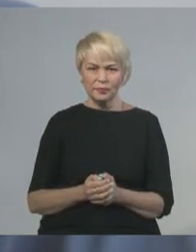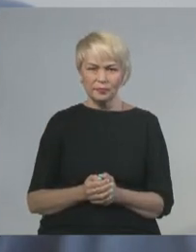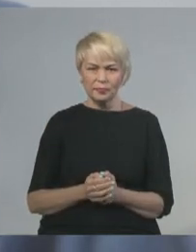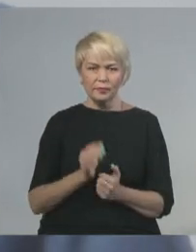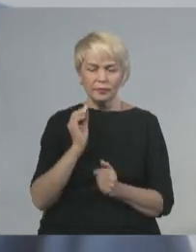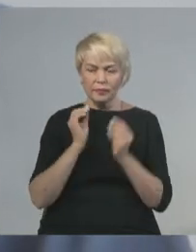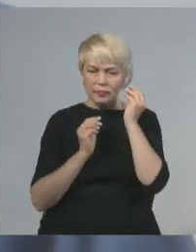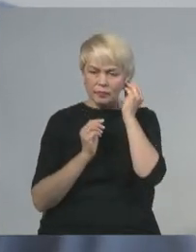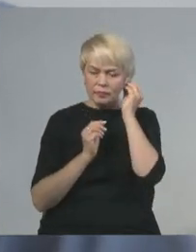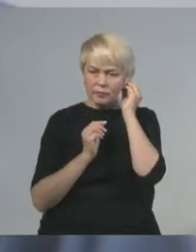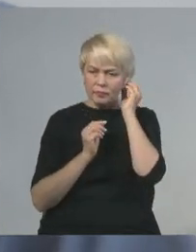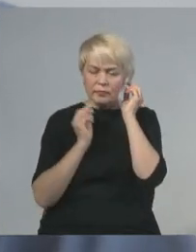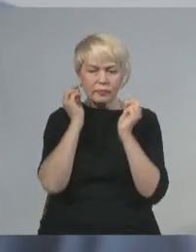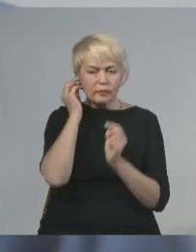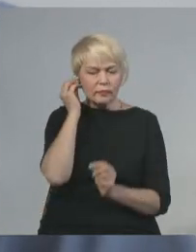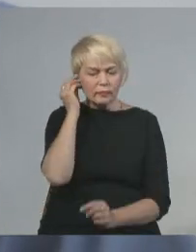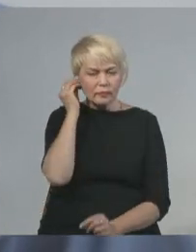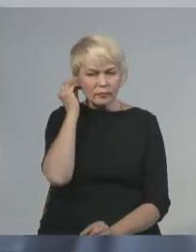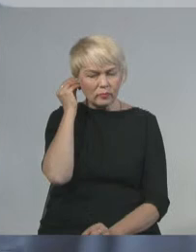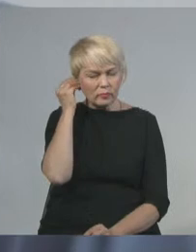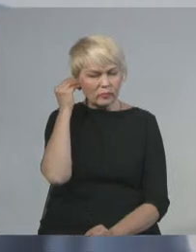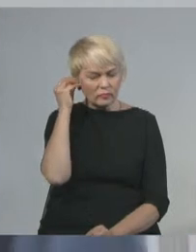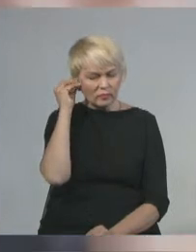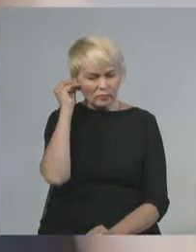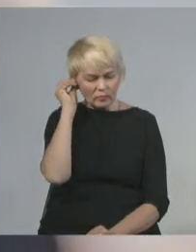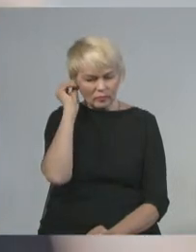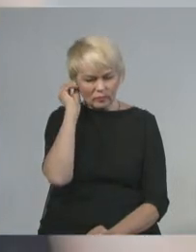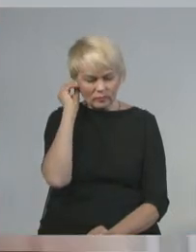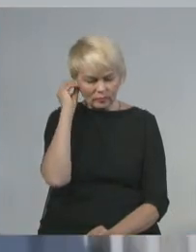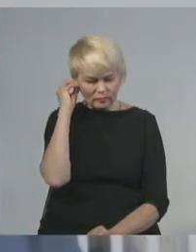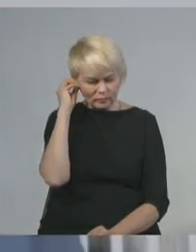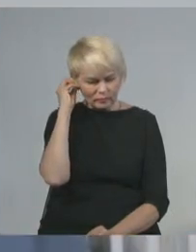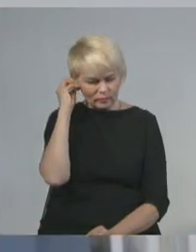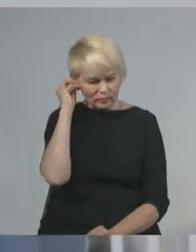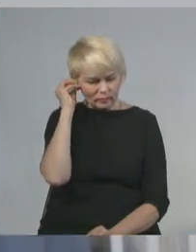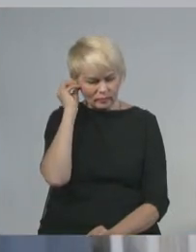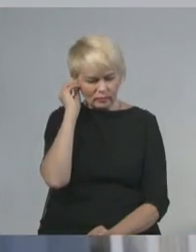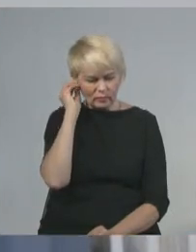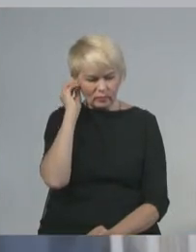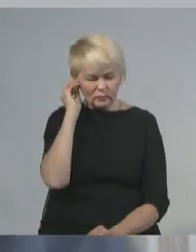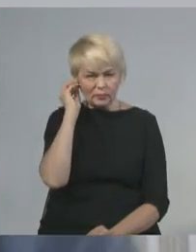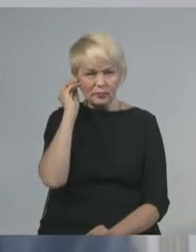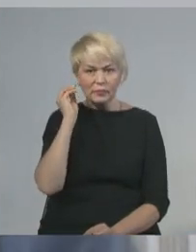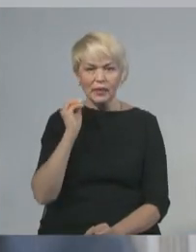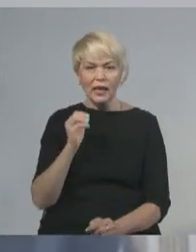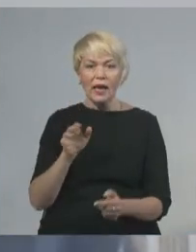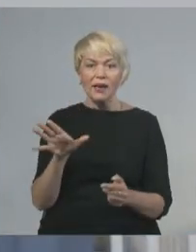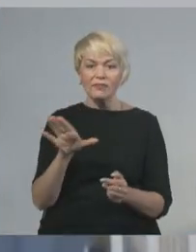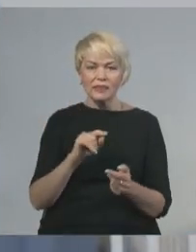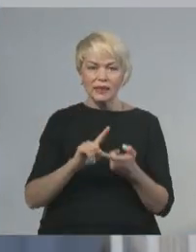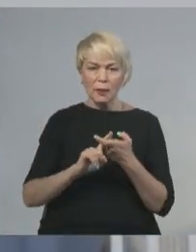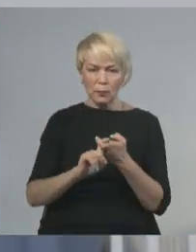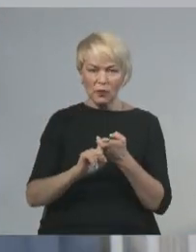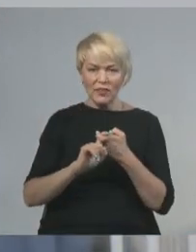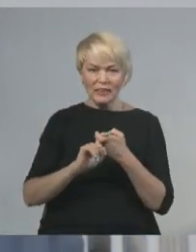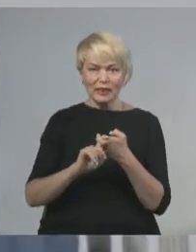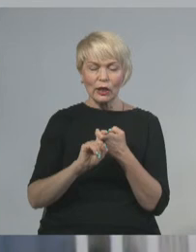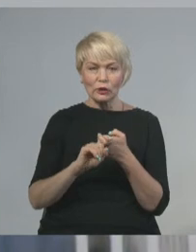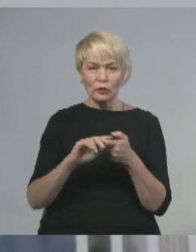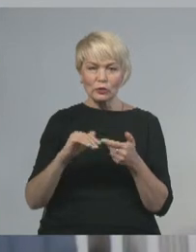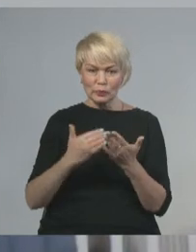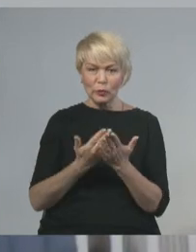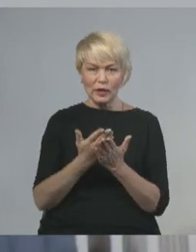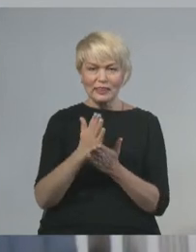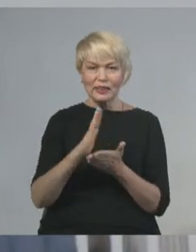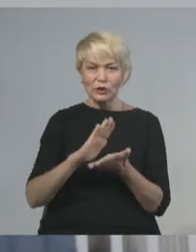connected to a political situation to politics uh uh politicians uh approach to the media so that